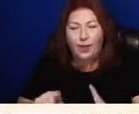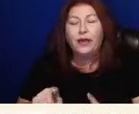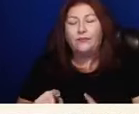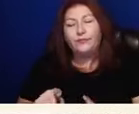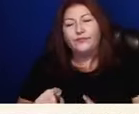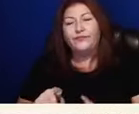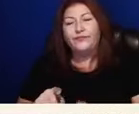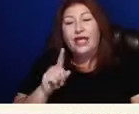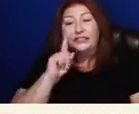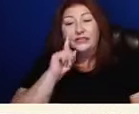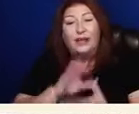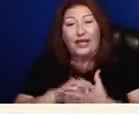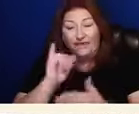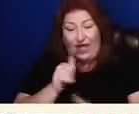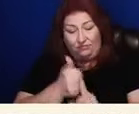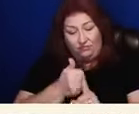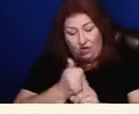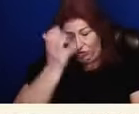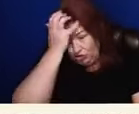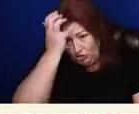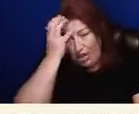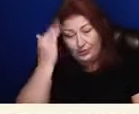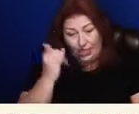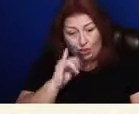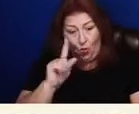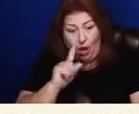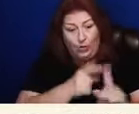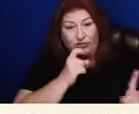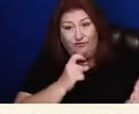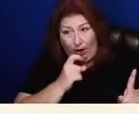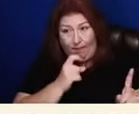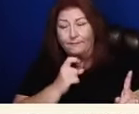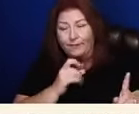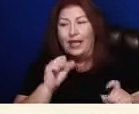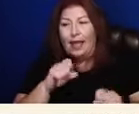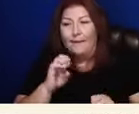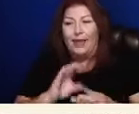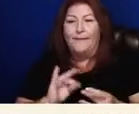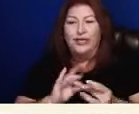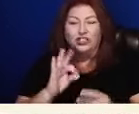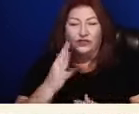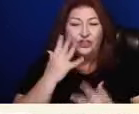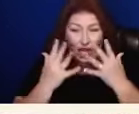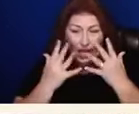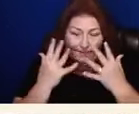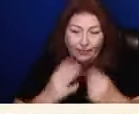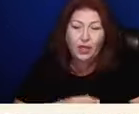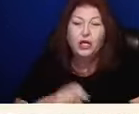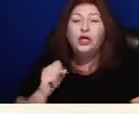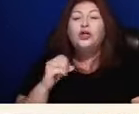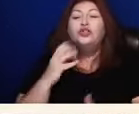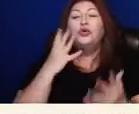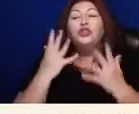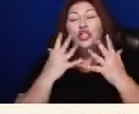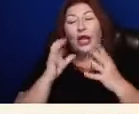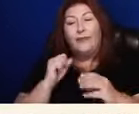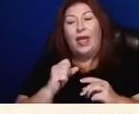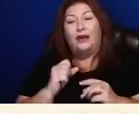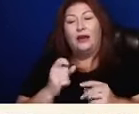know, his belief that he's trash because of where he came from can be a message of shame, right? So shame can come from a few